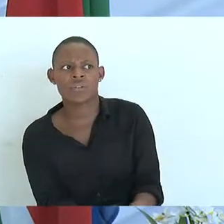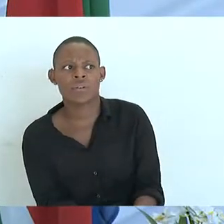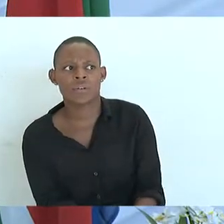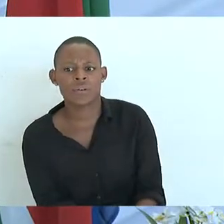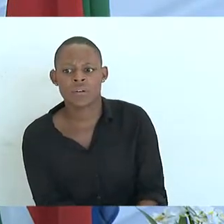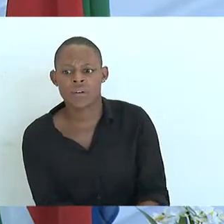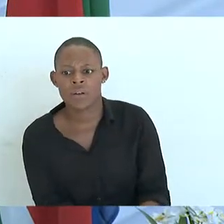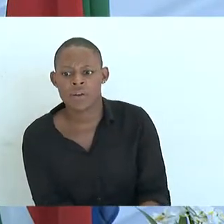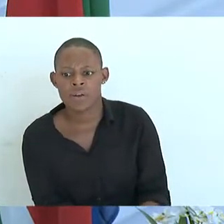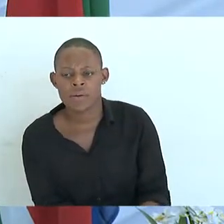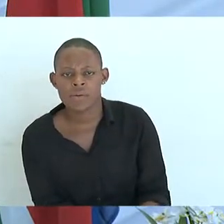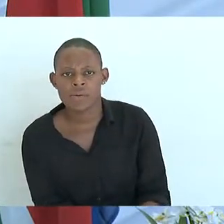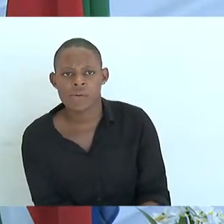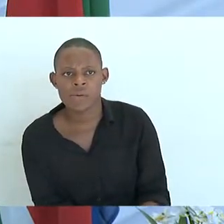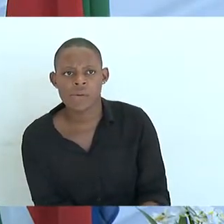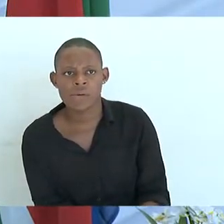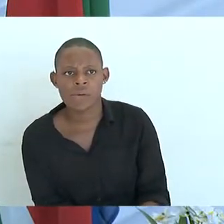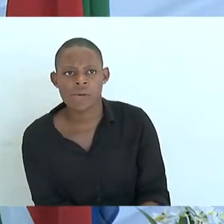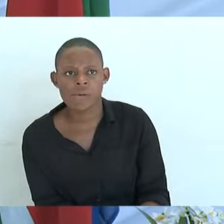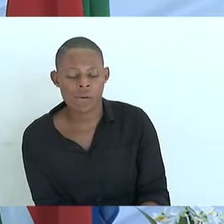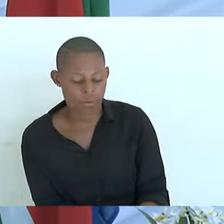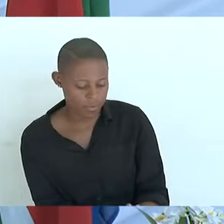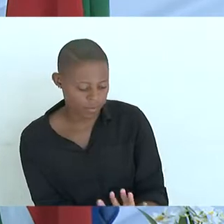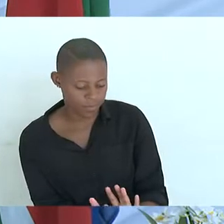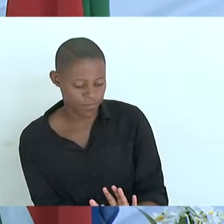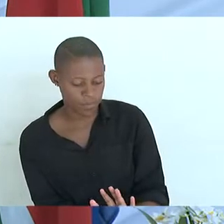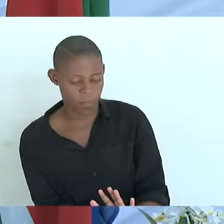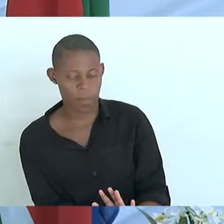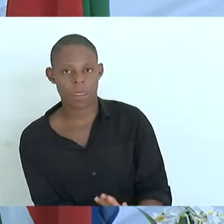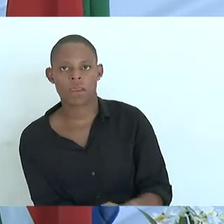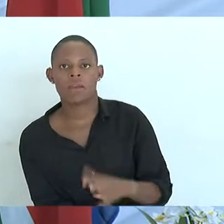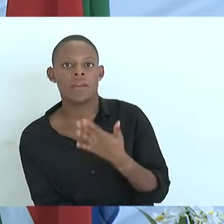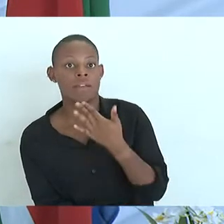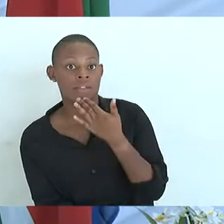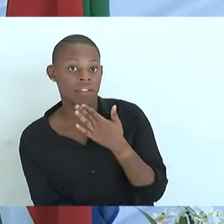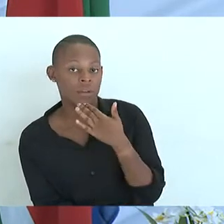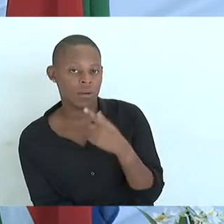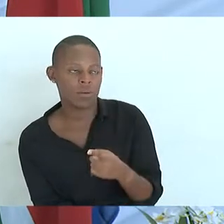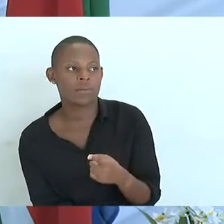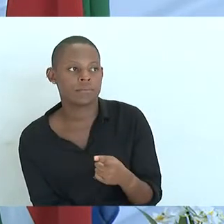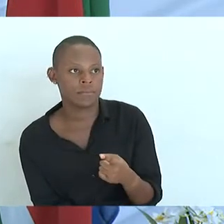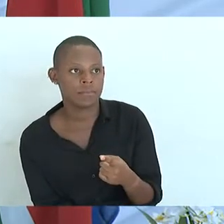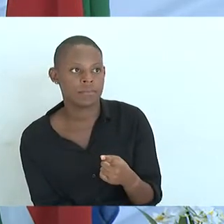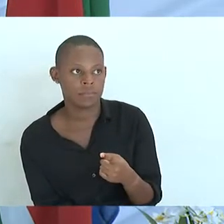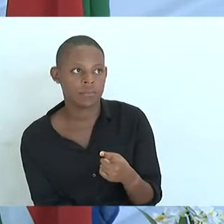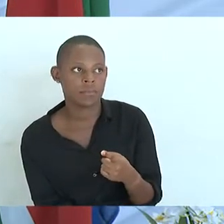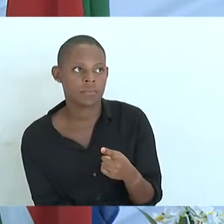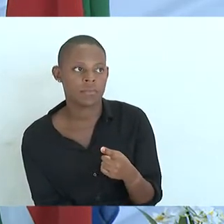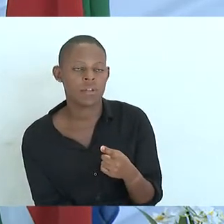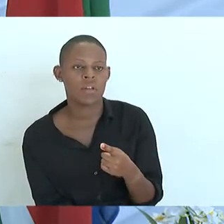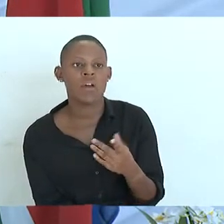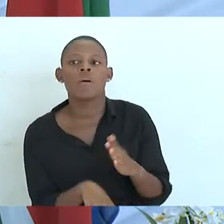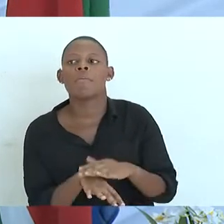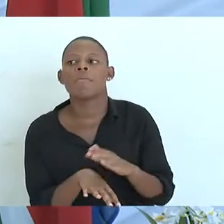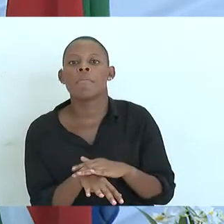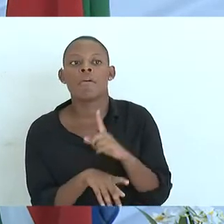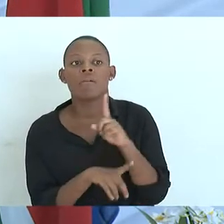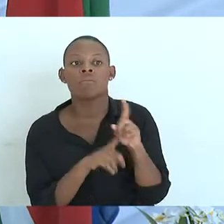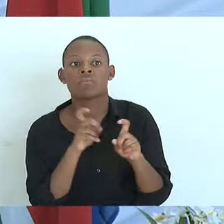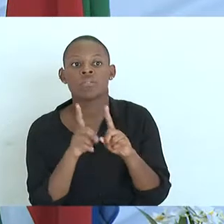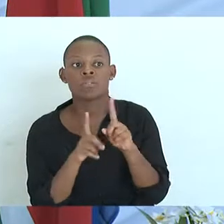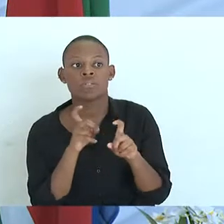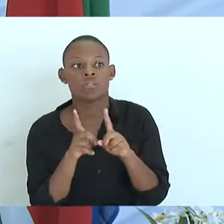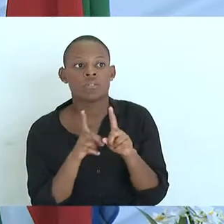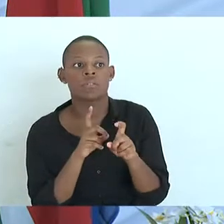Thank you very much. We will take another round, but let us allow